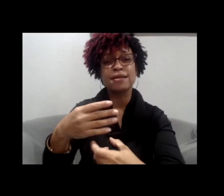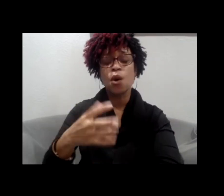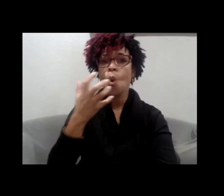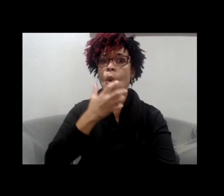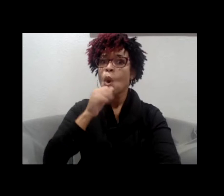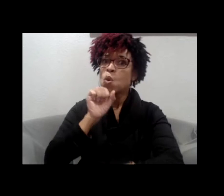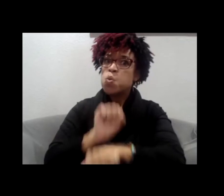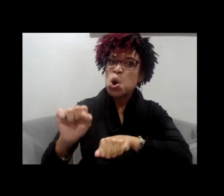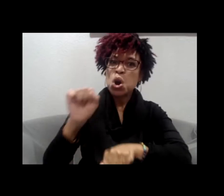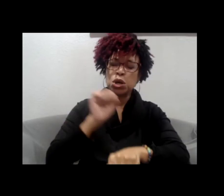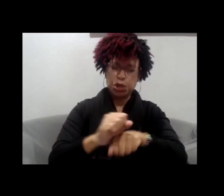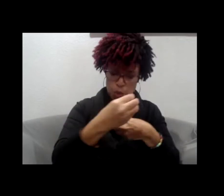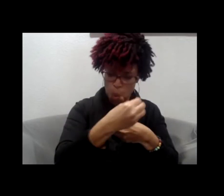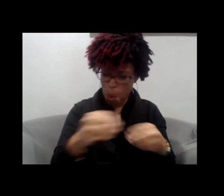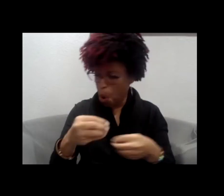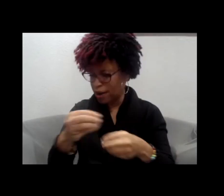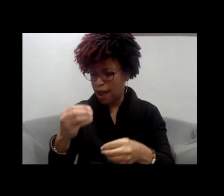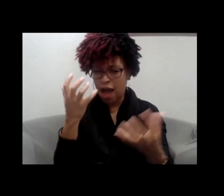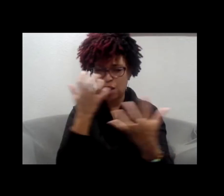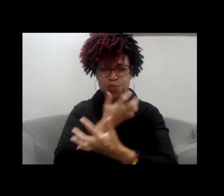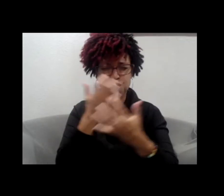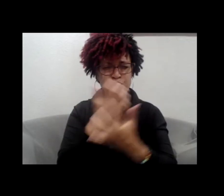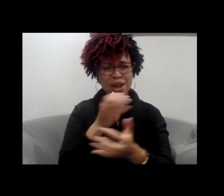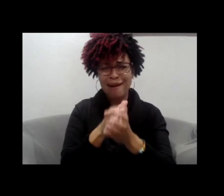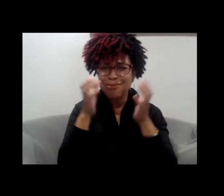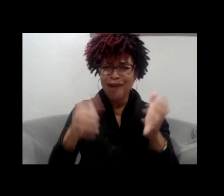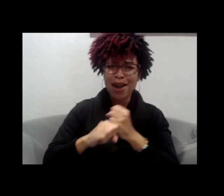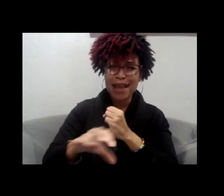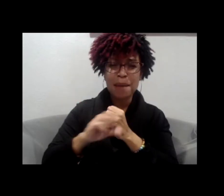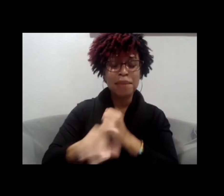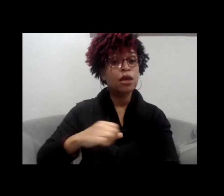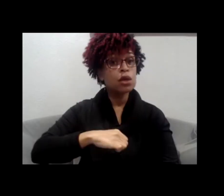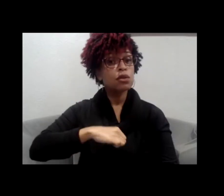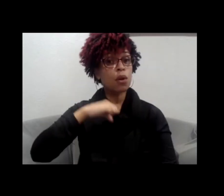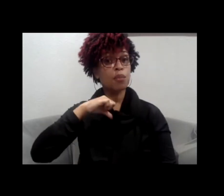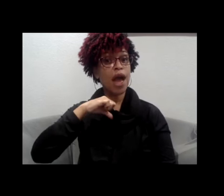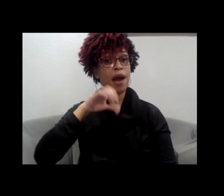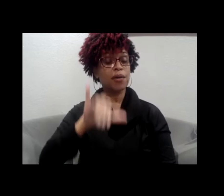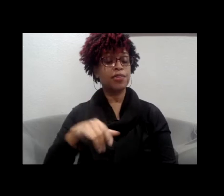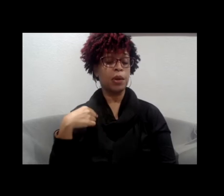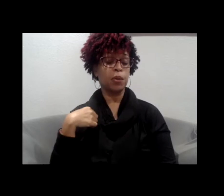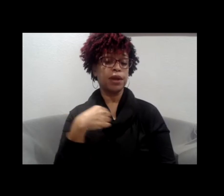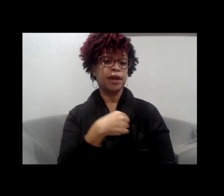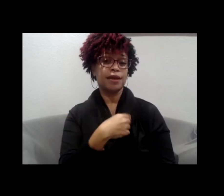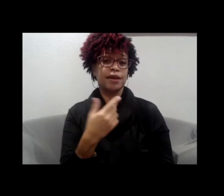and outorganized in a lot of campaigns. So proud that we are,